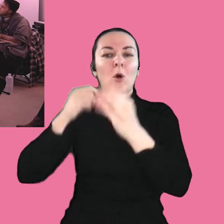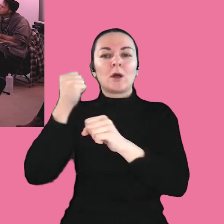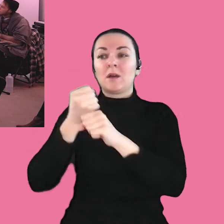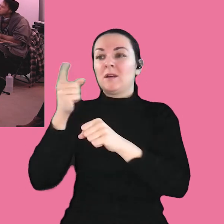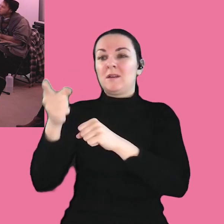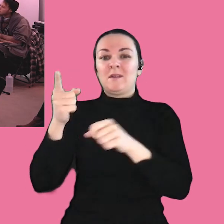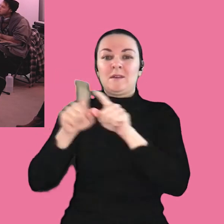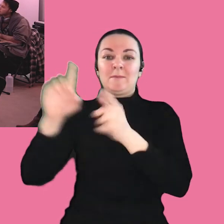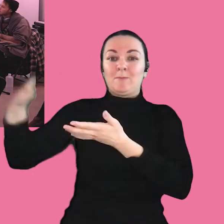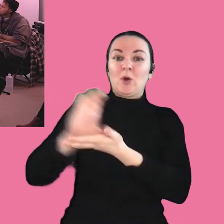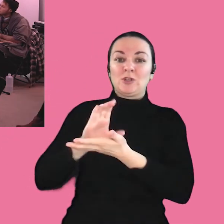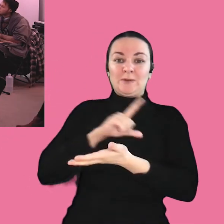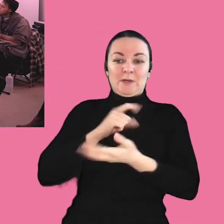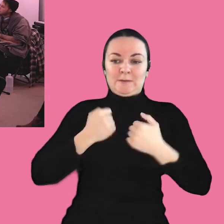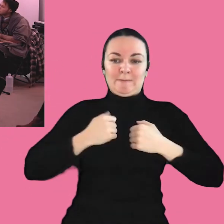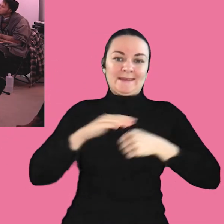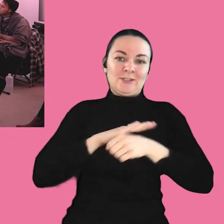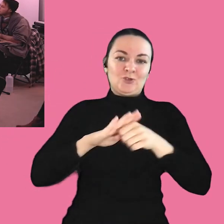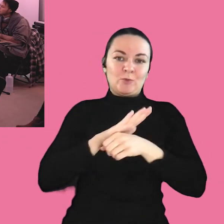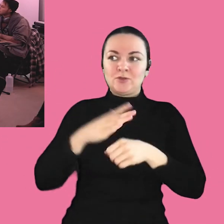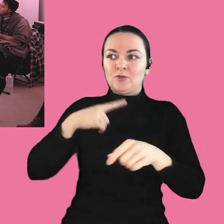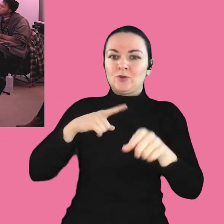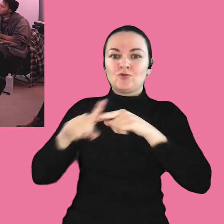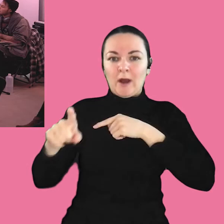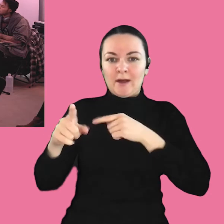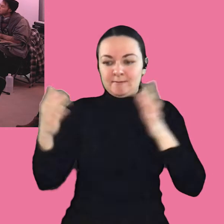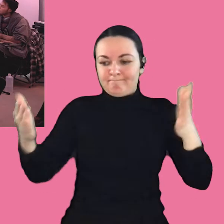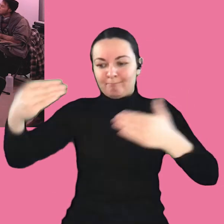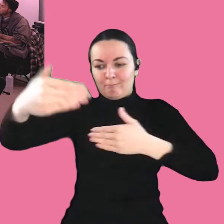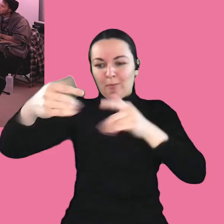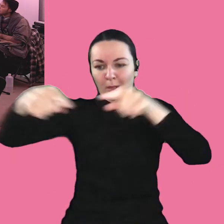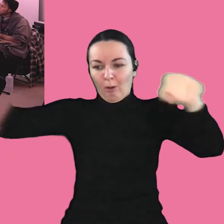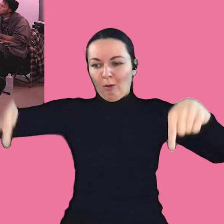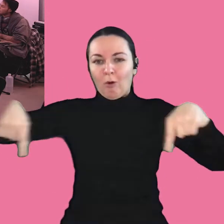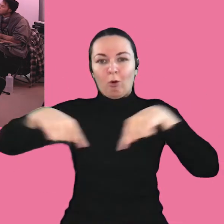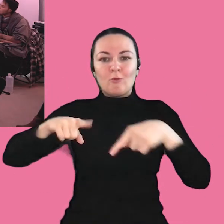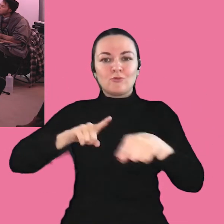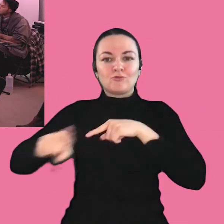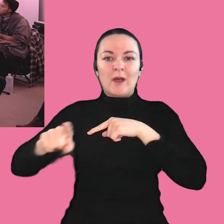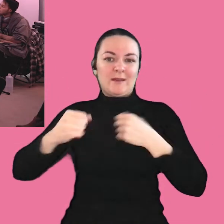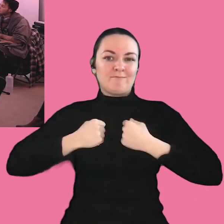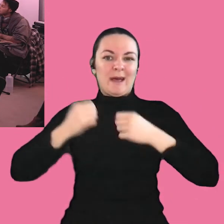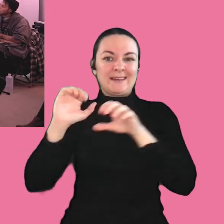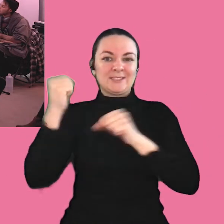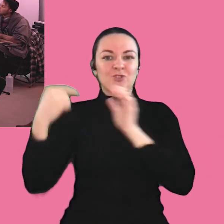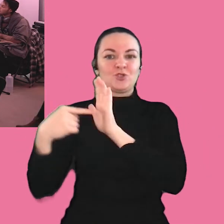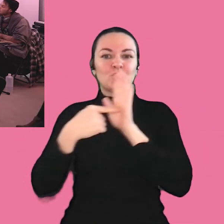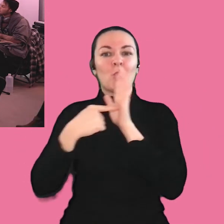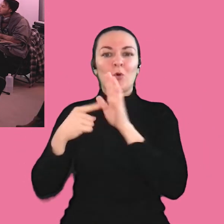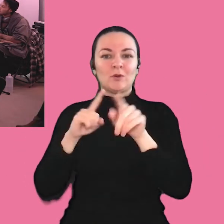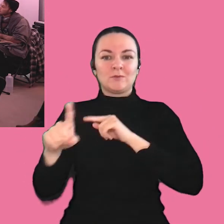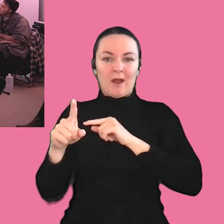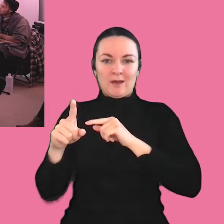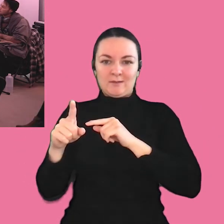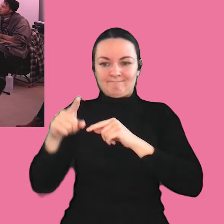degree show in London, I got very interested in the history of the building because I'd long given up on trying to do anything there. And the area that it was built on used